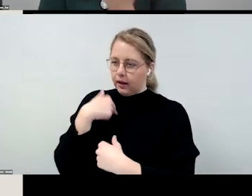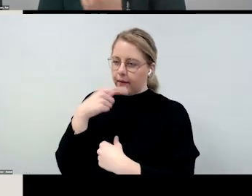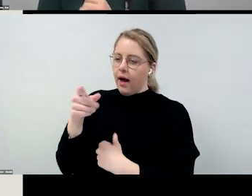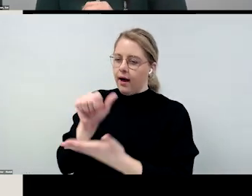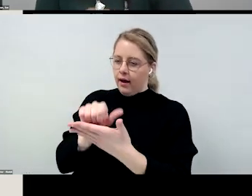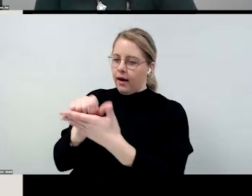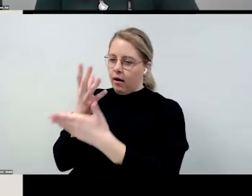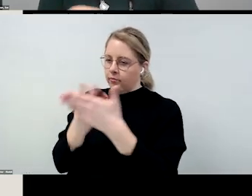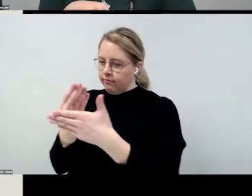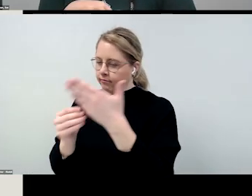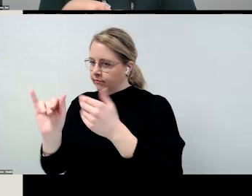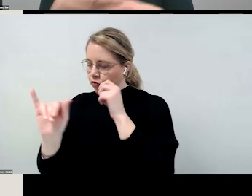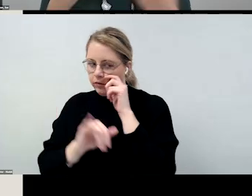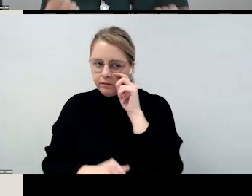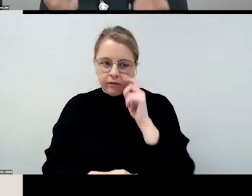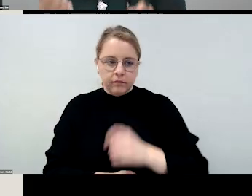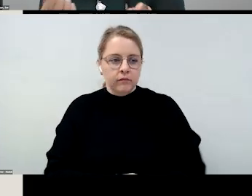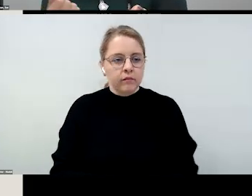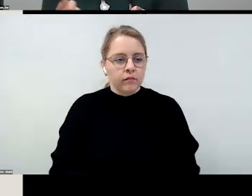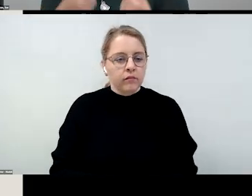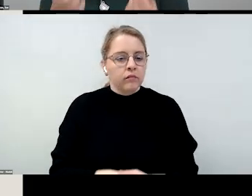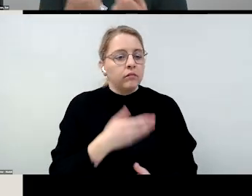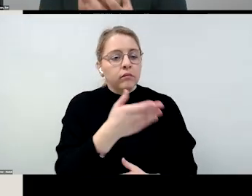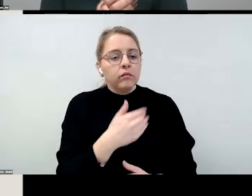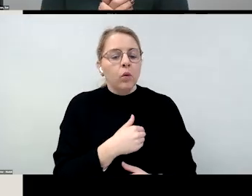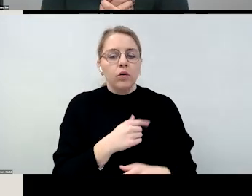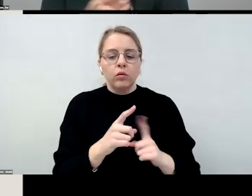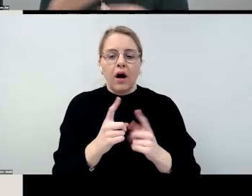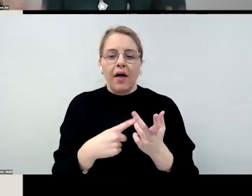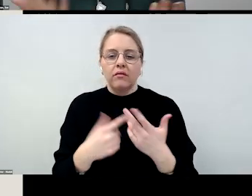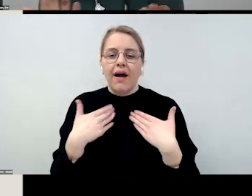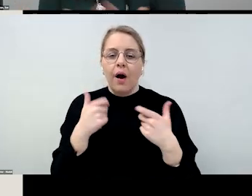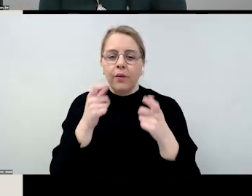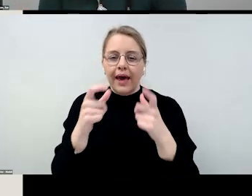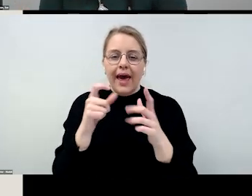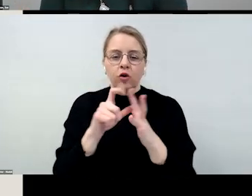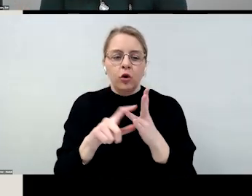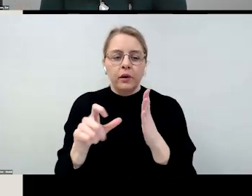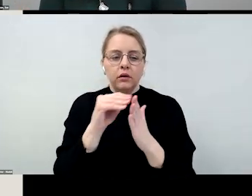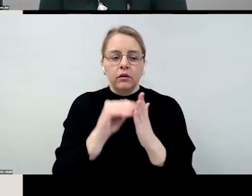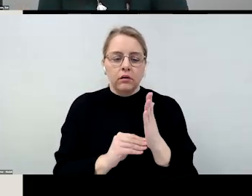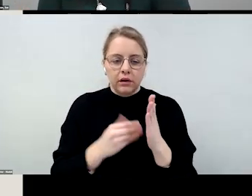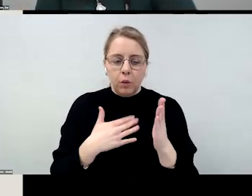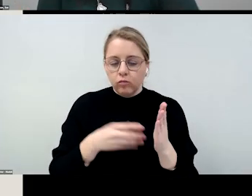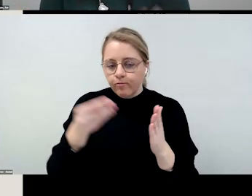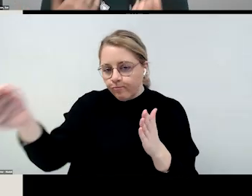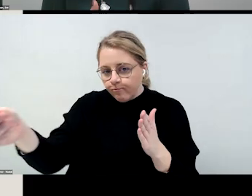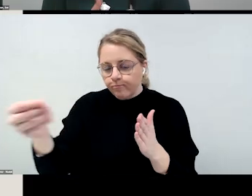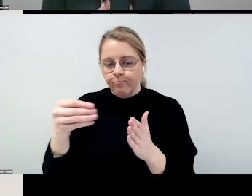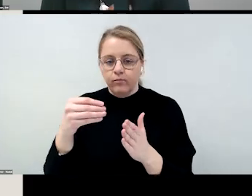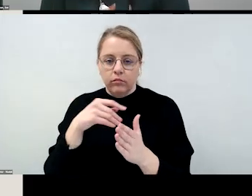There's also things like healthcare documents that people might want to share with their healthcare professional to support their